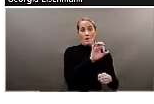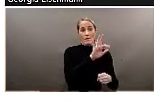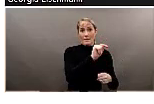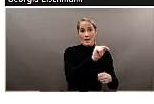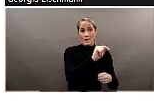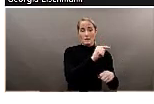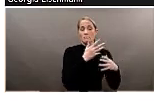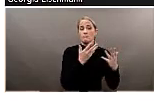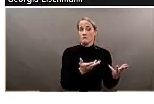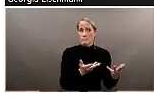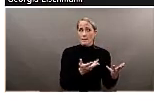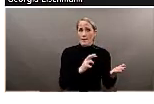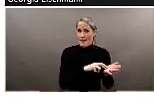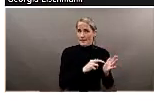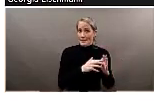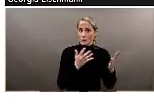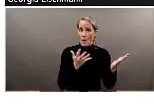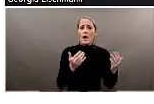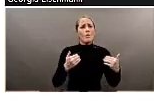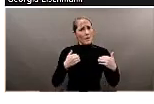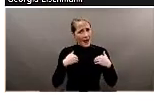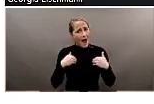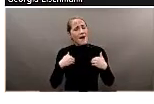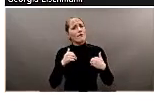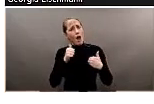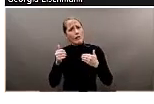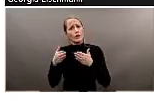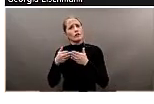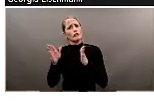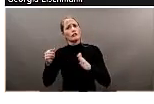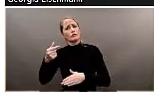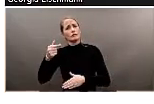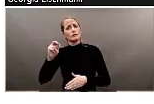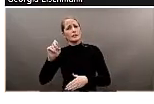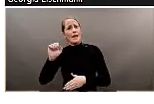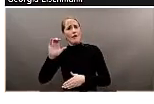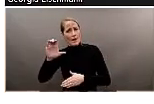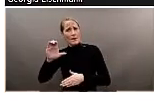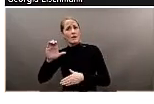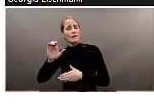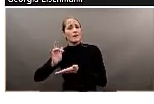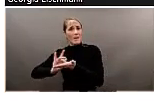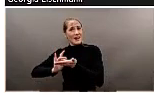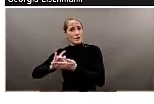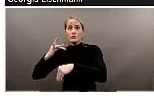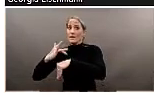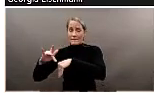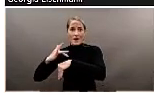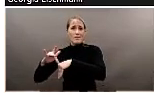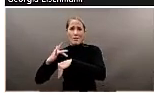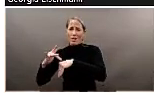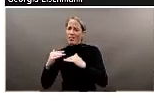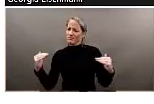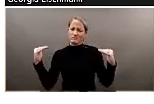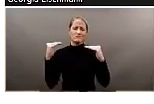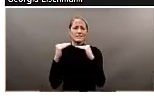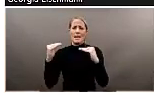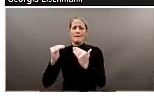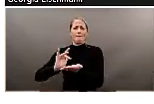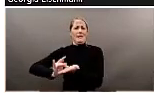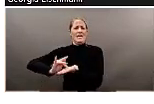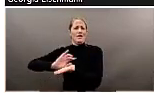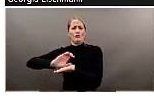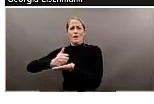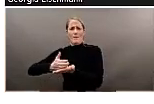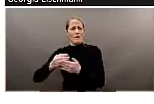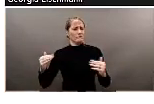2023. What that means is that there are other generics that are available that are not brand name. But for